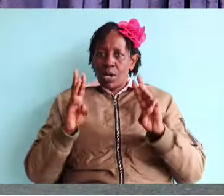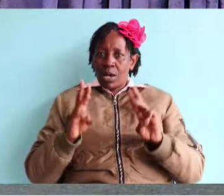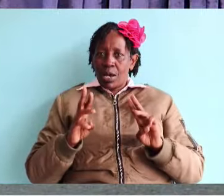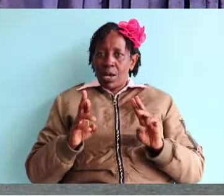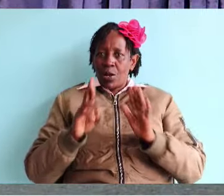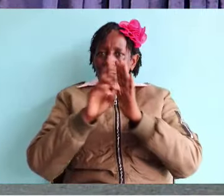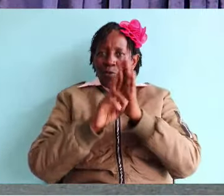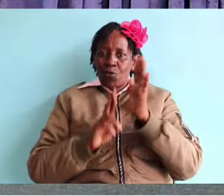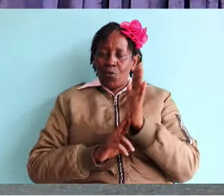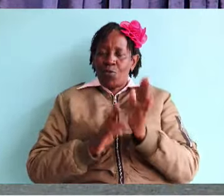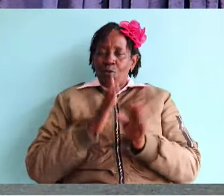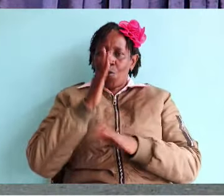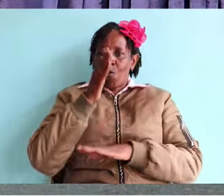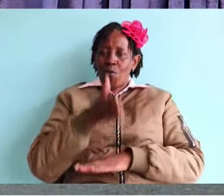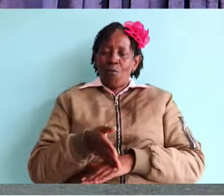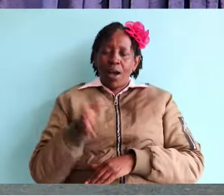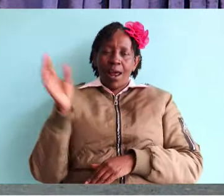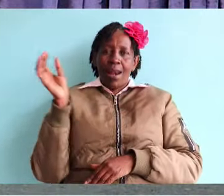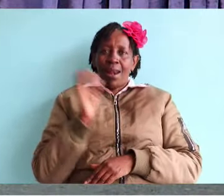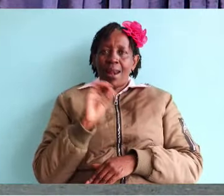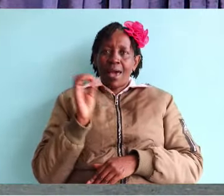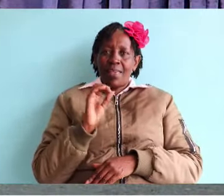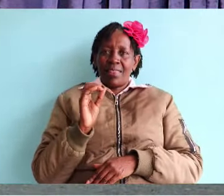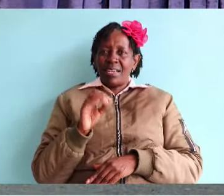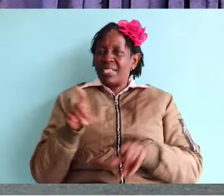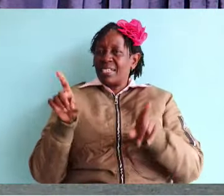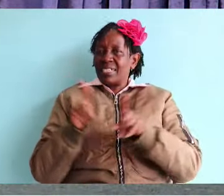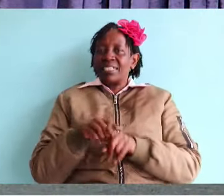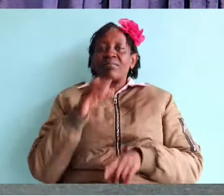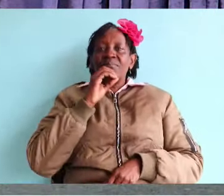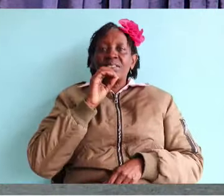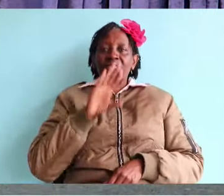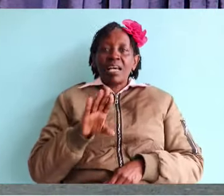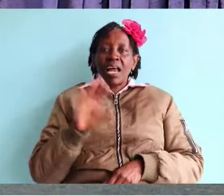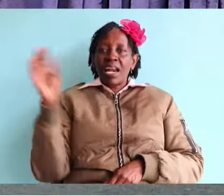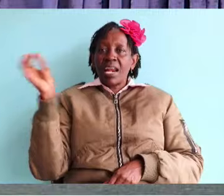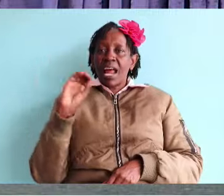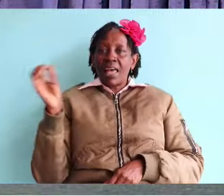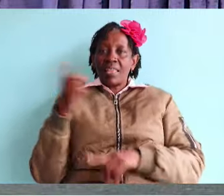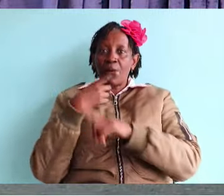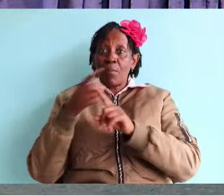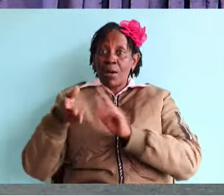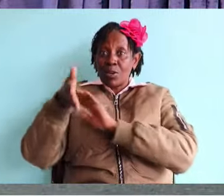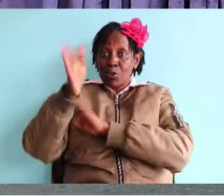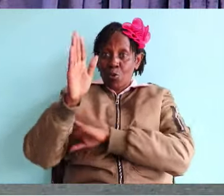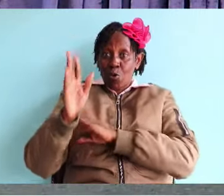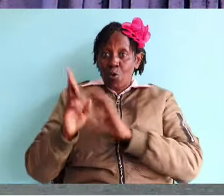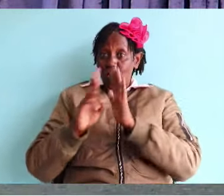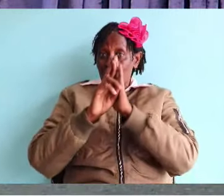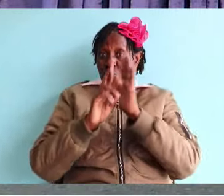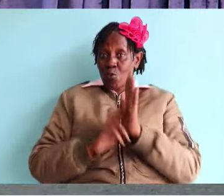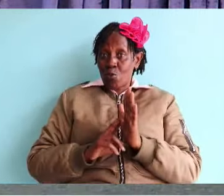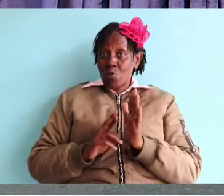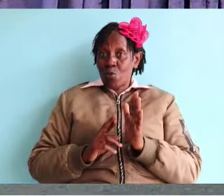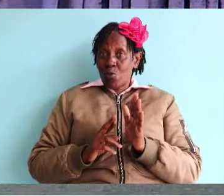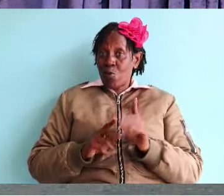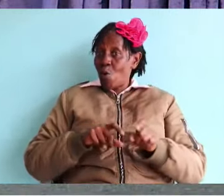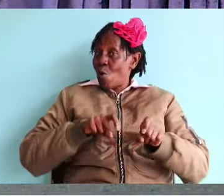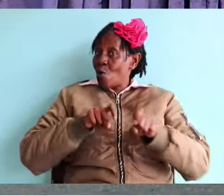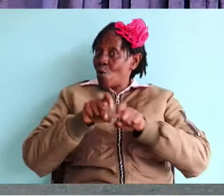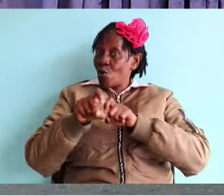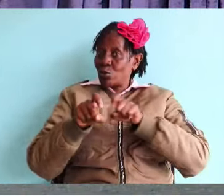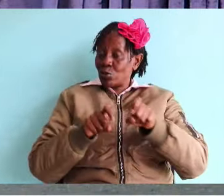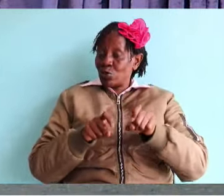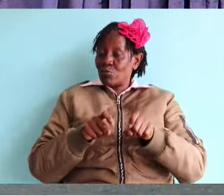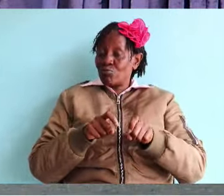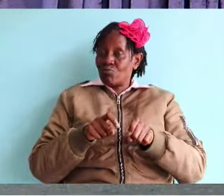nor will my son rule over you. The Lord will rule over you. Praise the Lord. I mean, it looks very nice, very